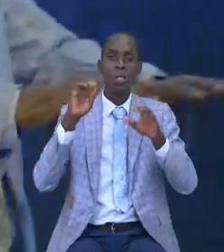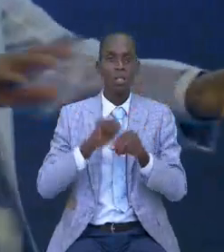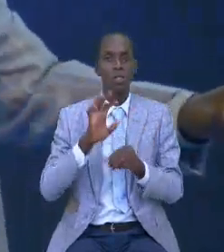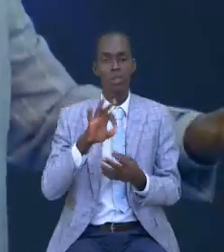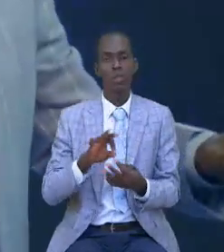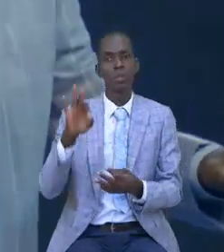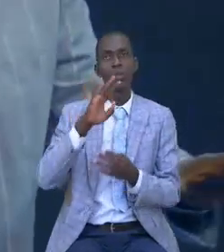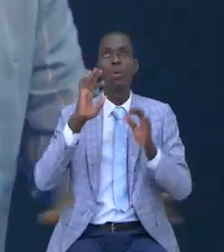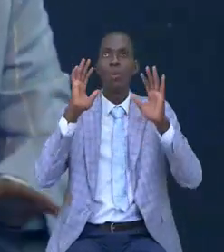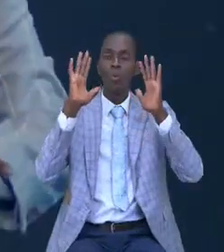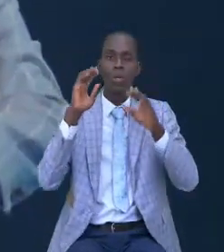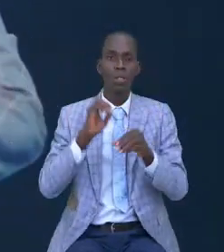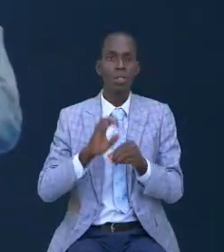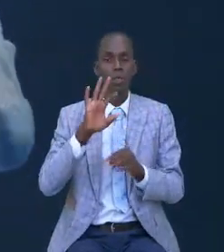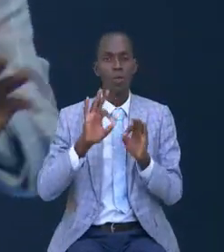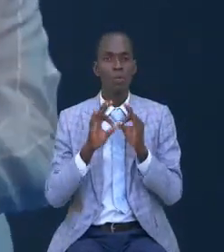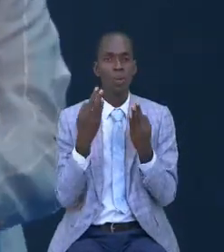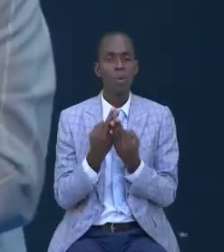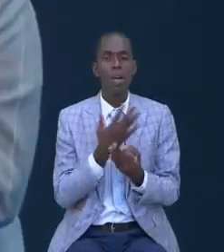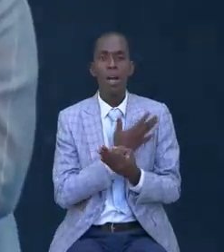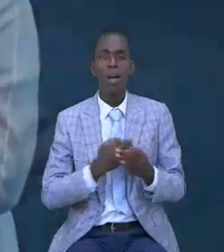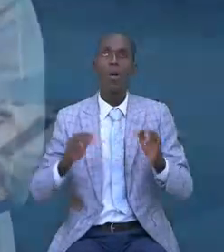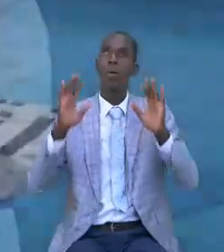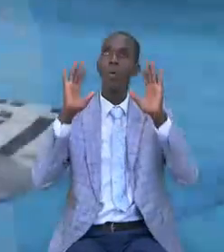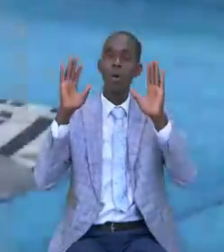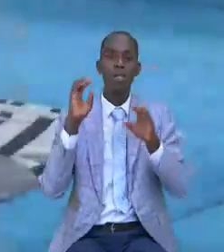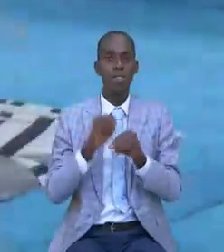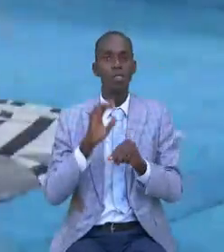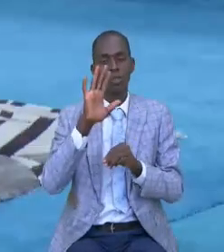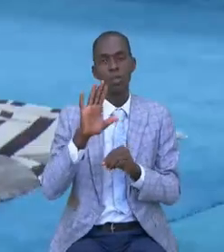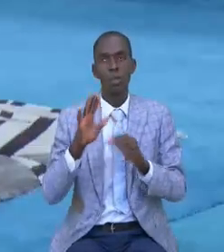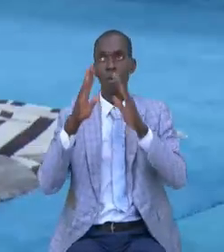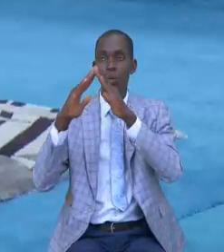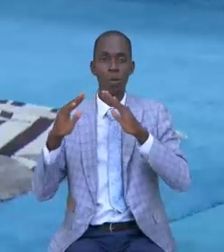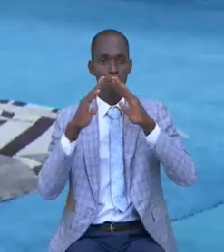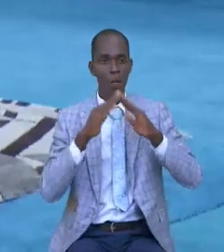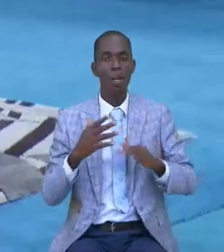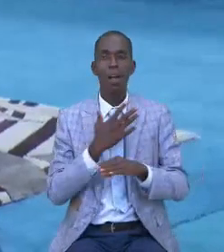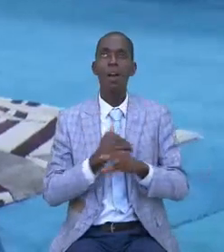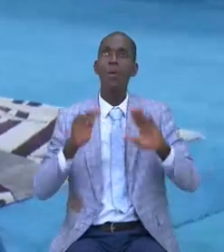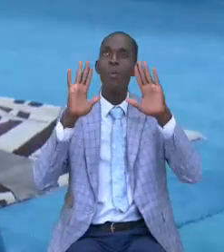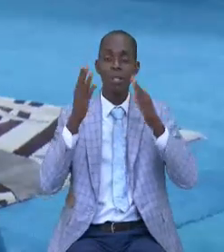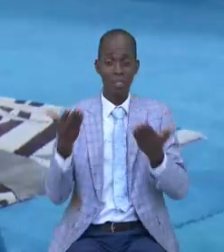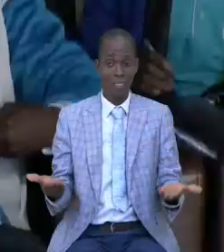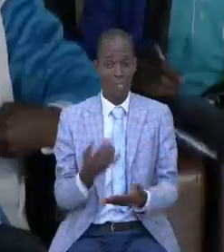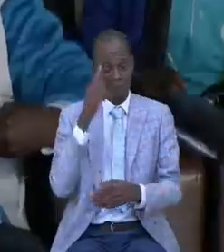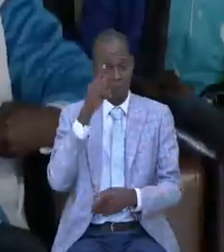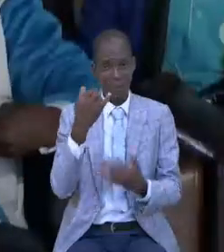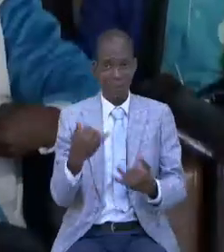spirit, wonders in your family, and wonders in your community, and wonders here for you